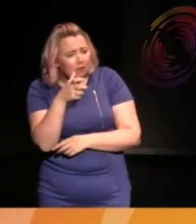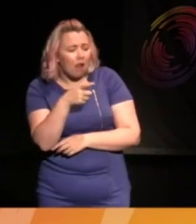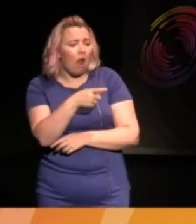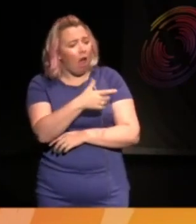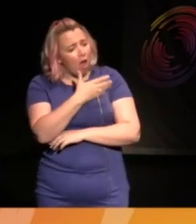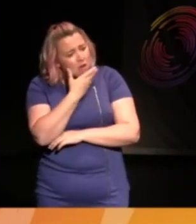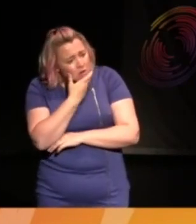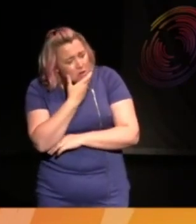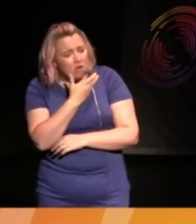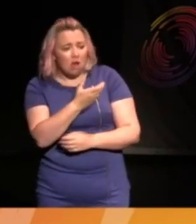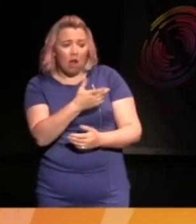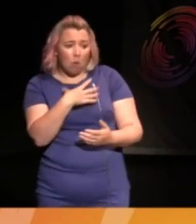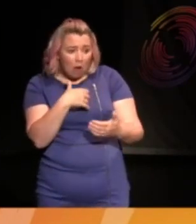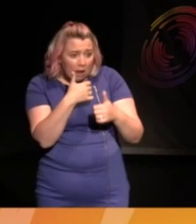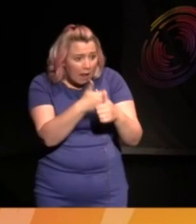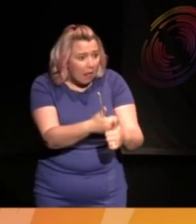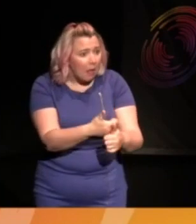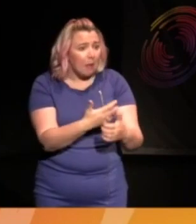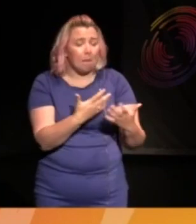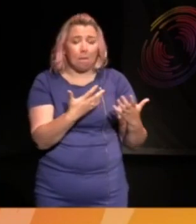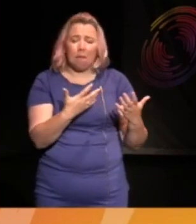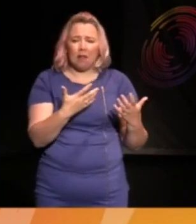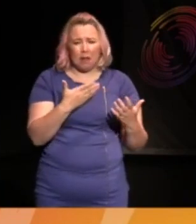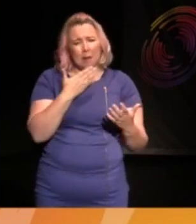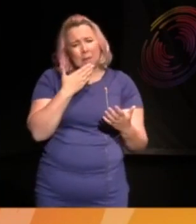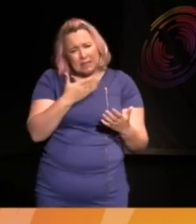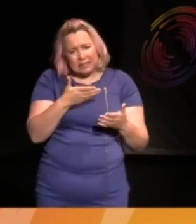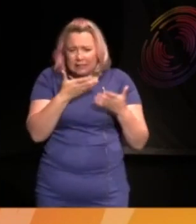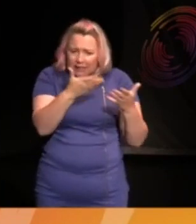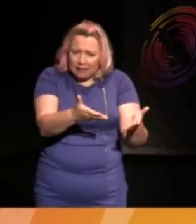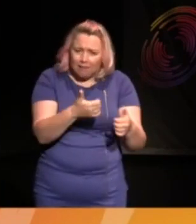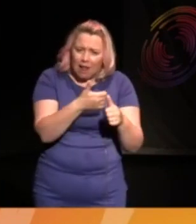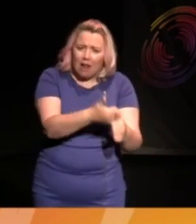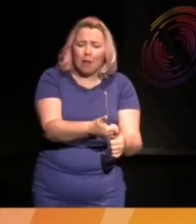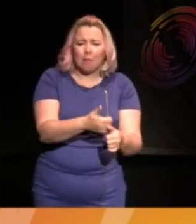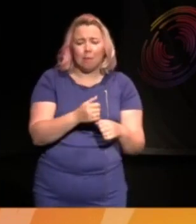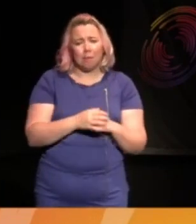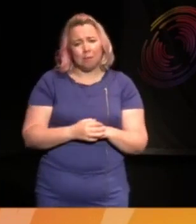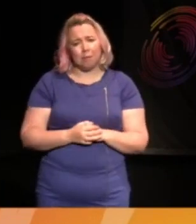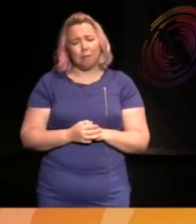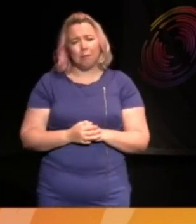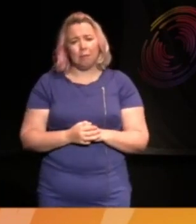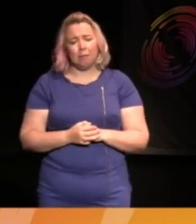need certain help, then to give it to them. But also more generally,